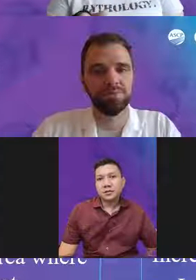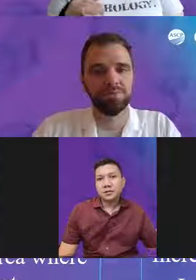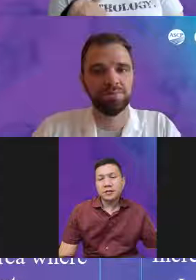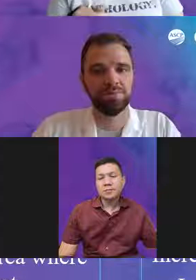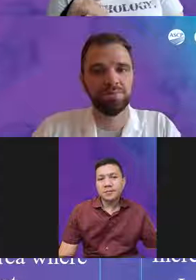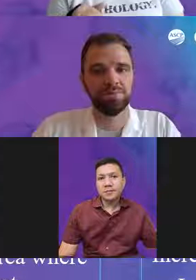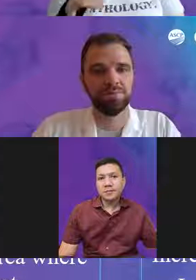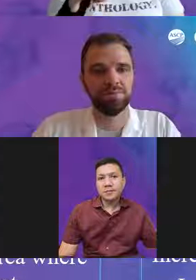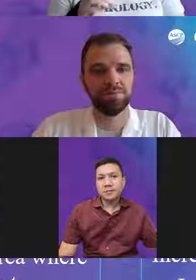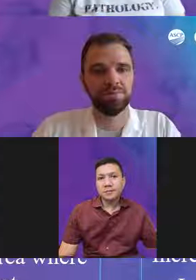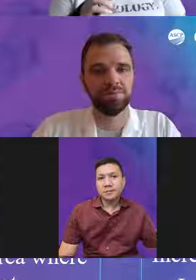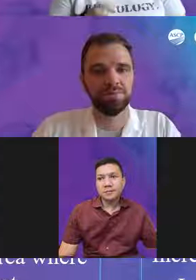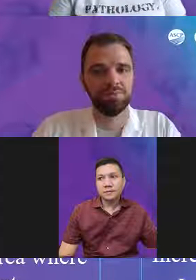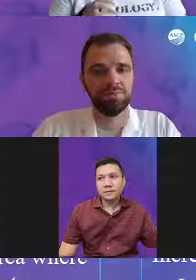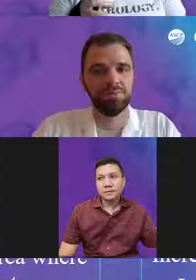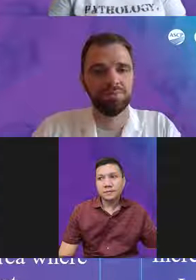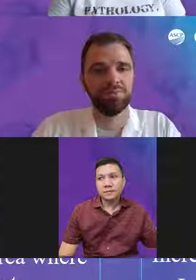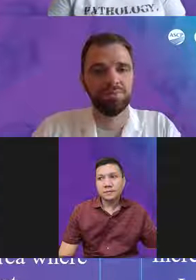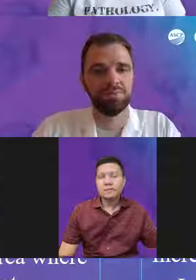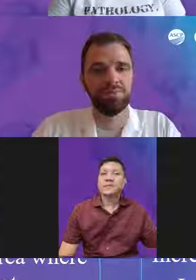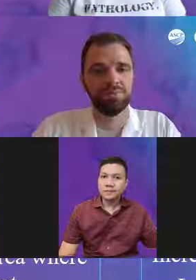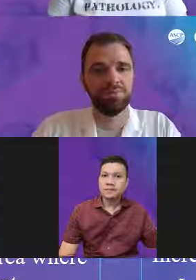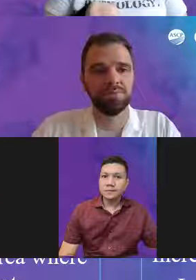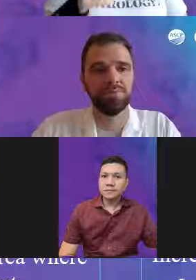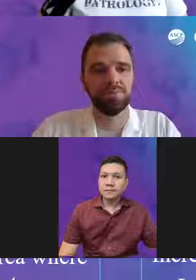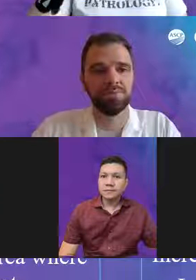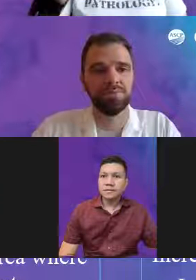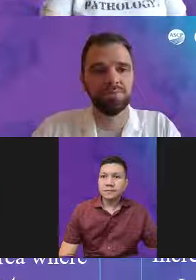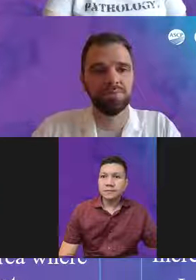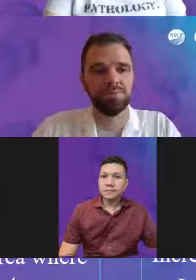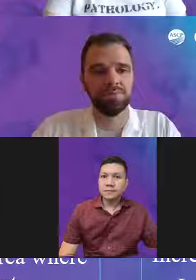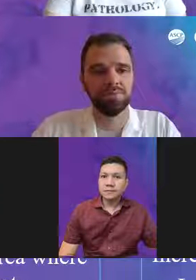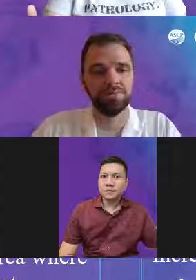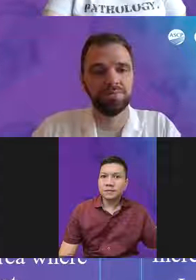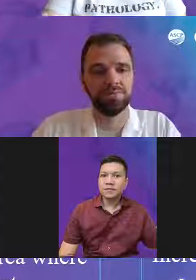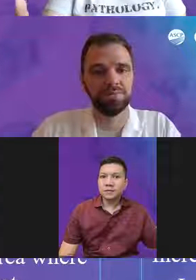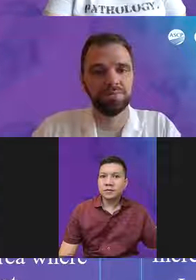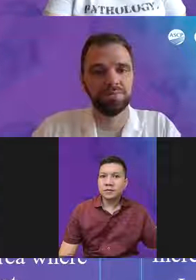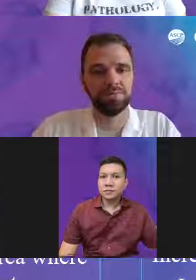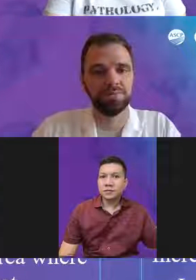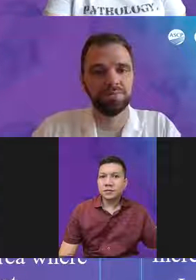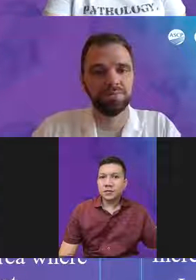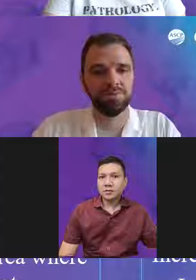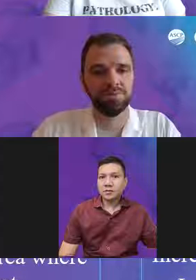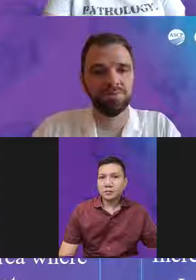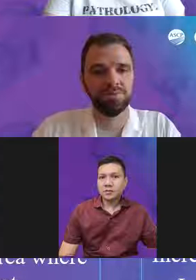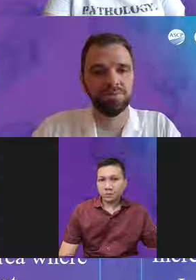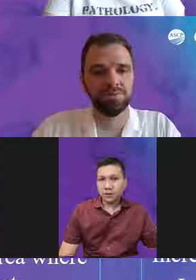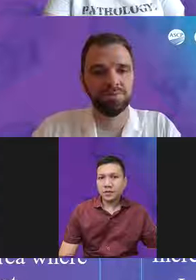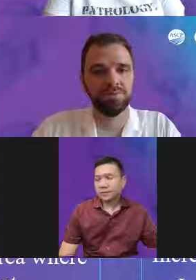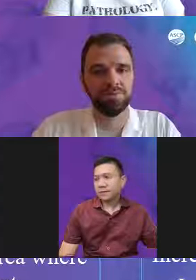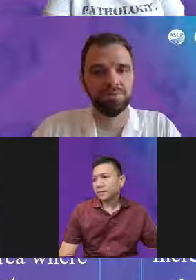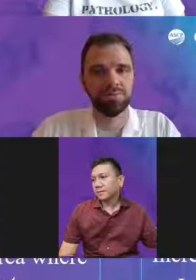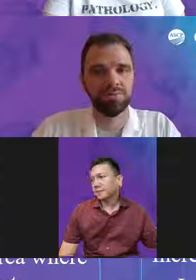smear review, you should be able to see what the cell looks like. And couple that with what your automated